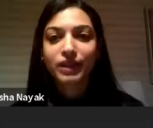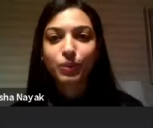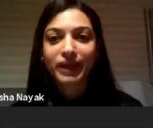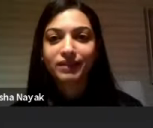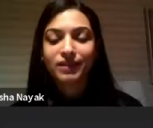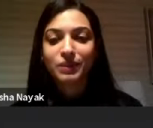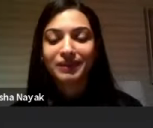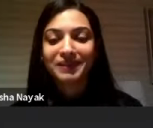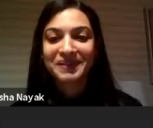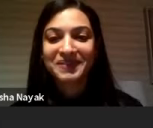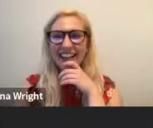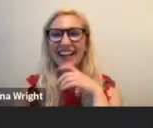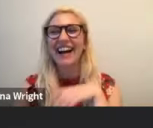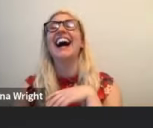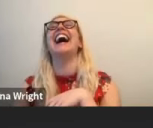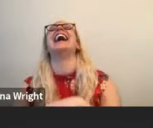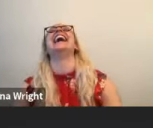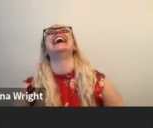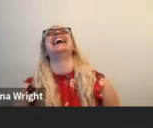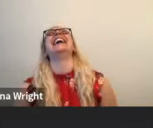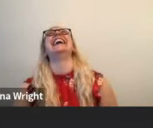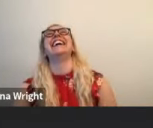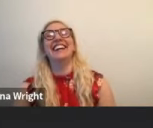was 1 inch wider as well.